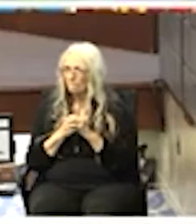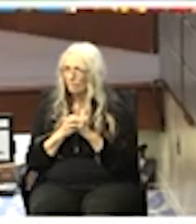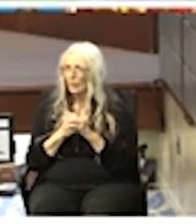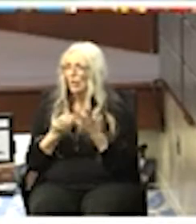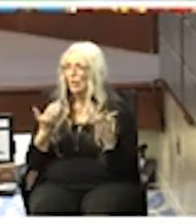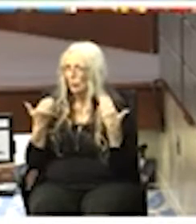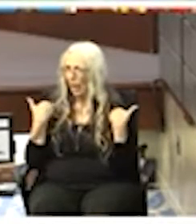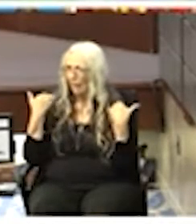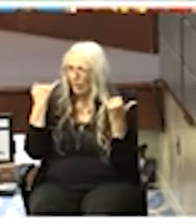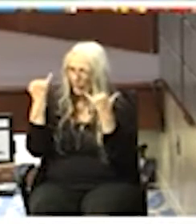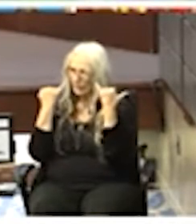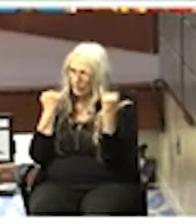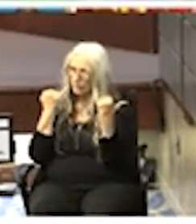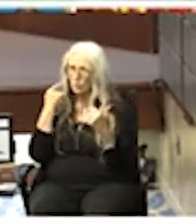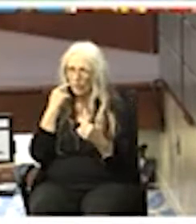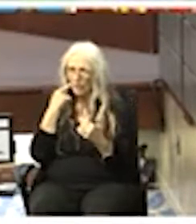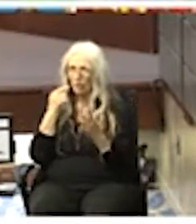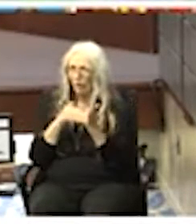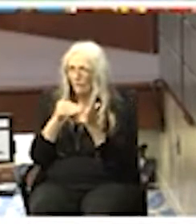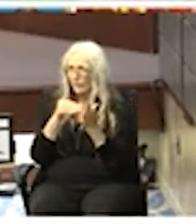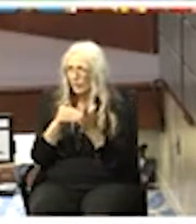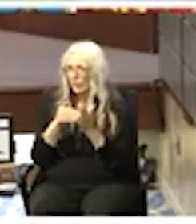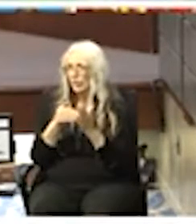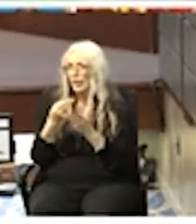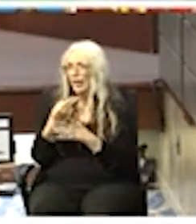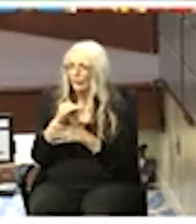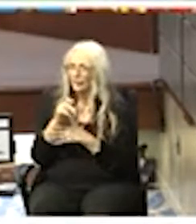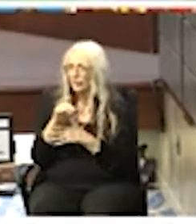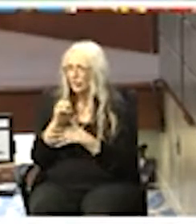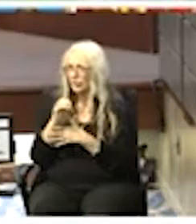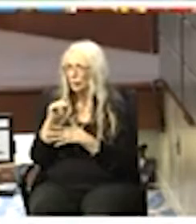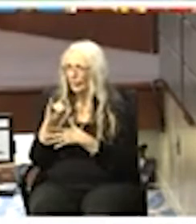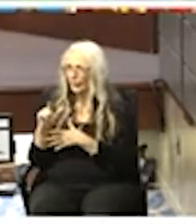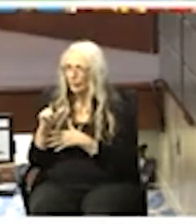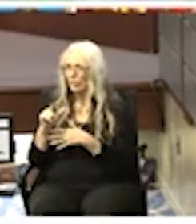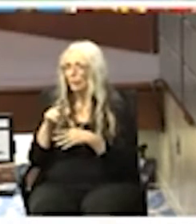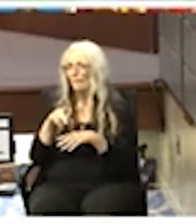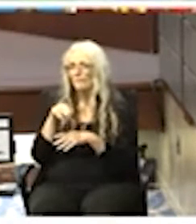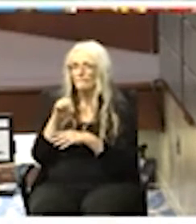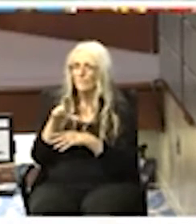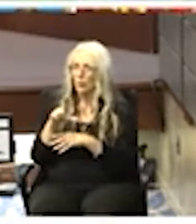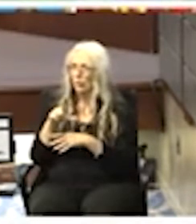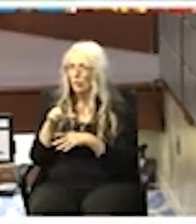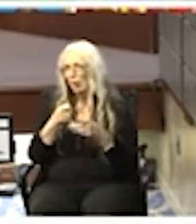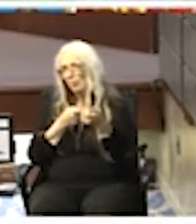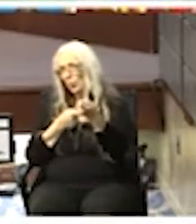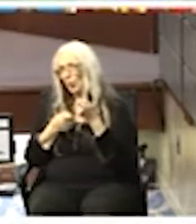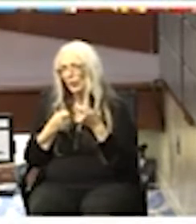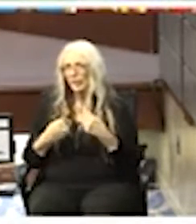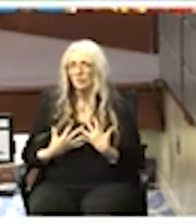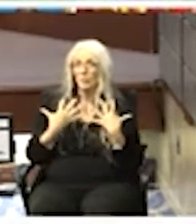We have an idea, and you'll hear this a little bit more with the Heritage Trail, but the idea of pulling inspiration from the local community